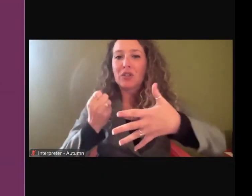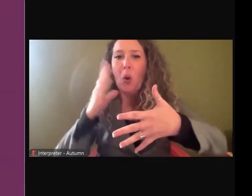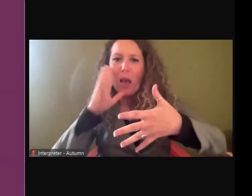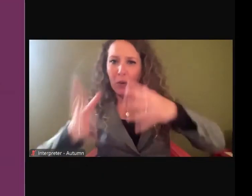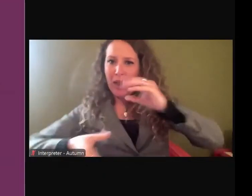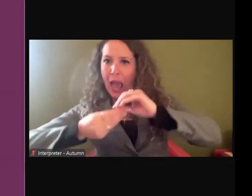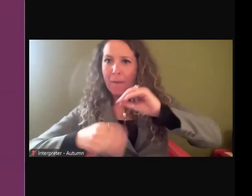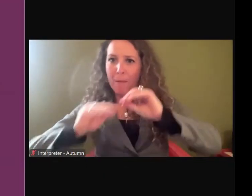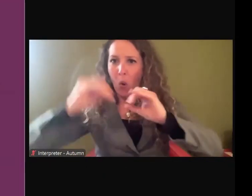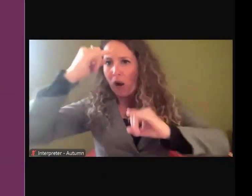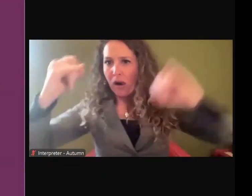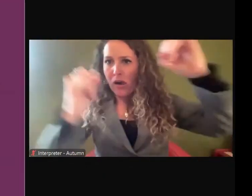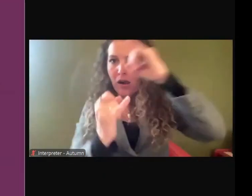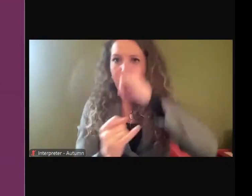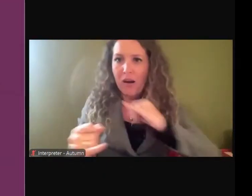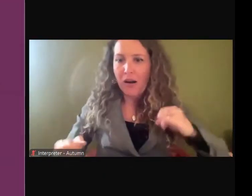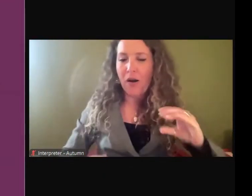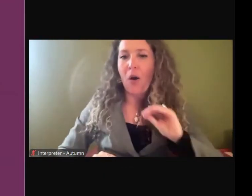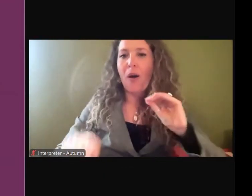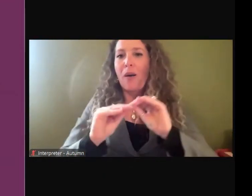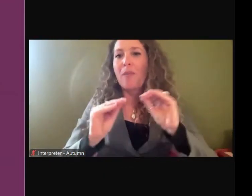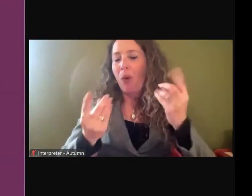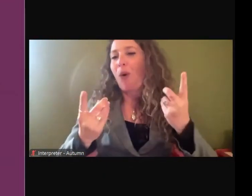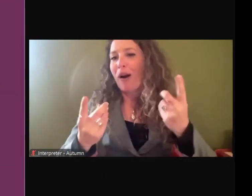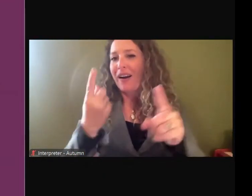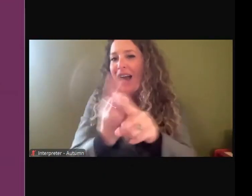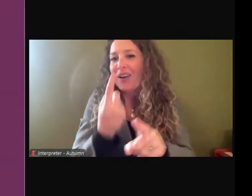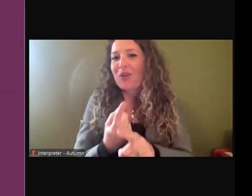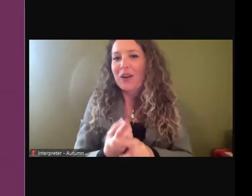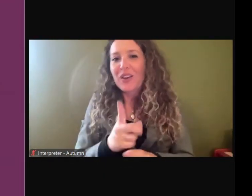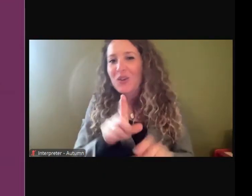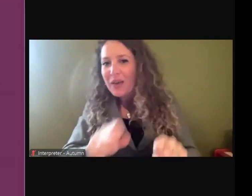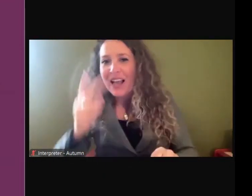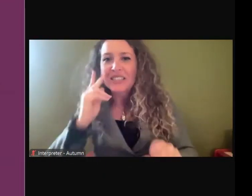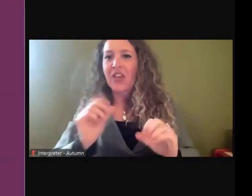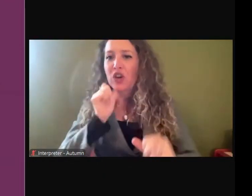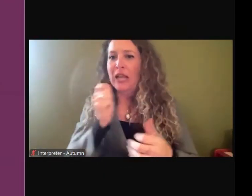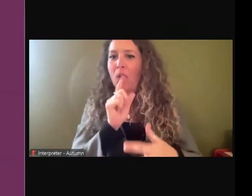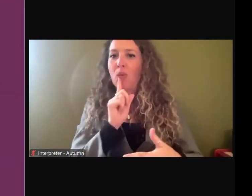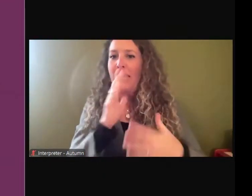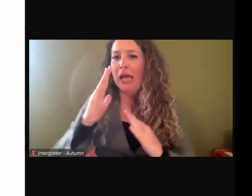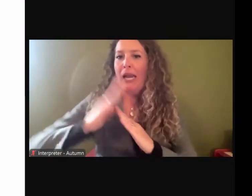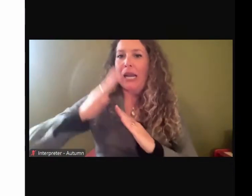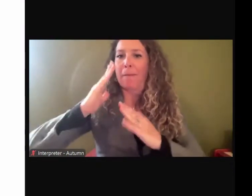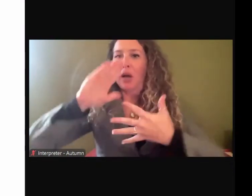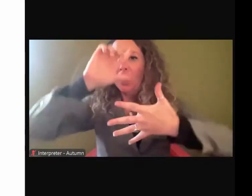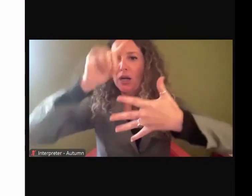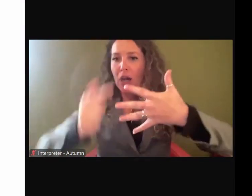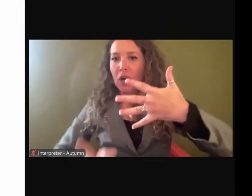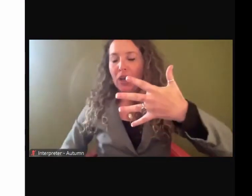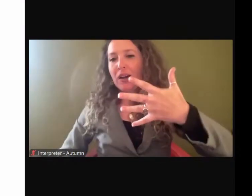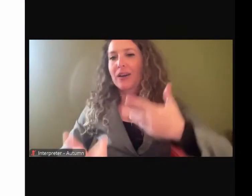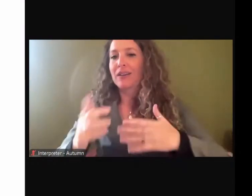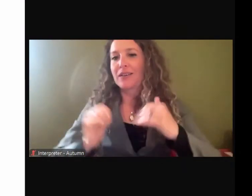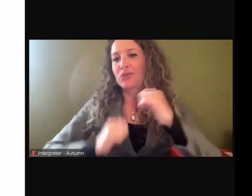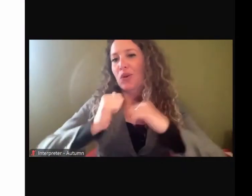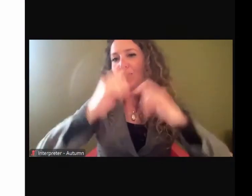were kind of drawing it to be even more accurate. But you can see that there's really no like top down structure with this.